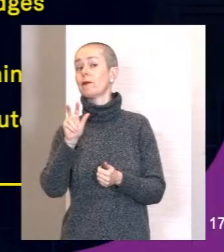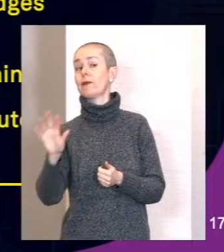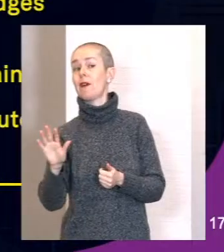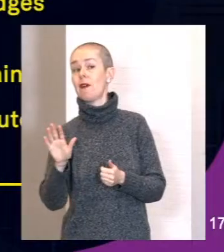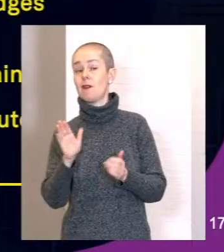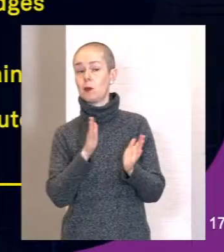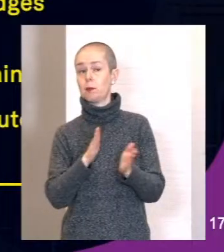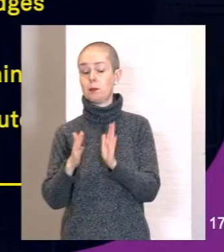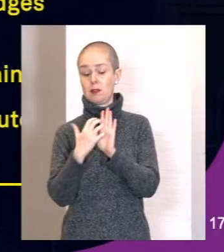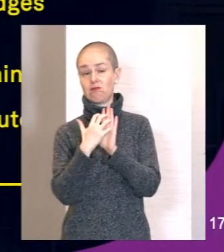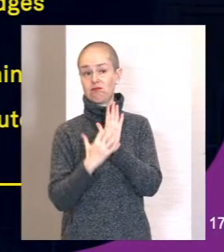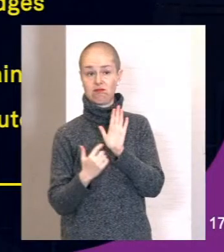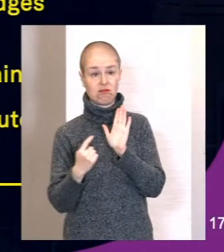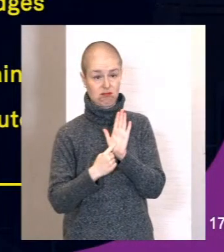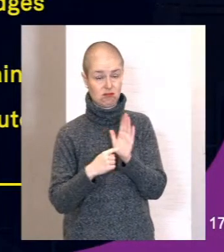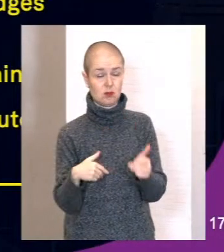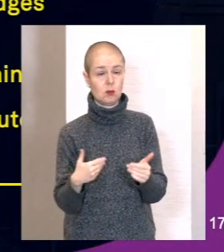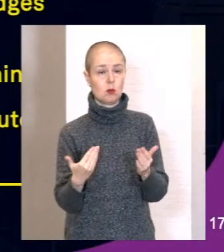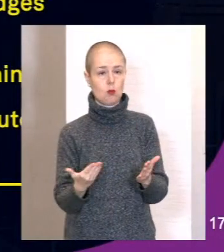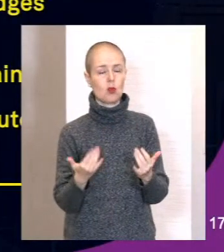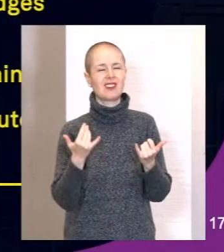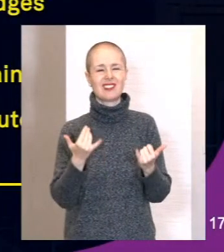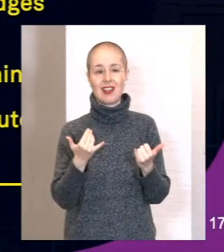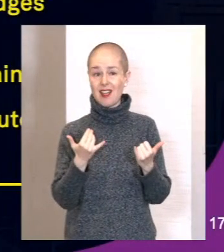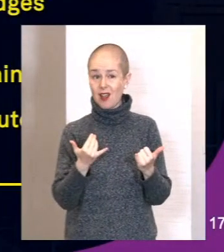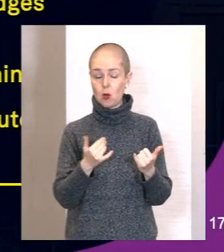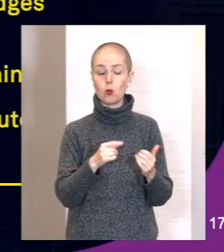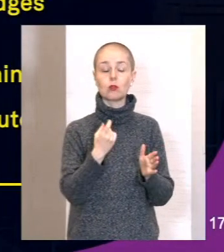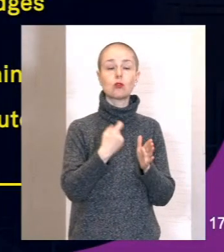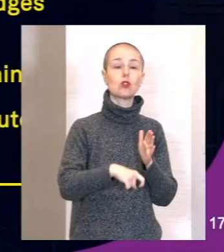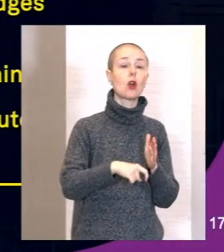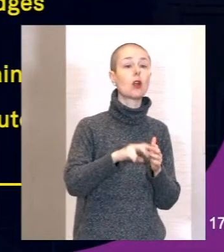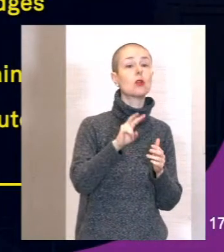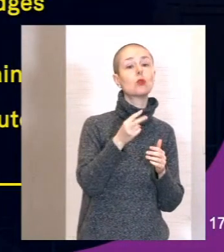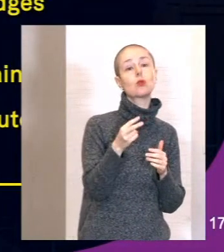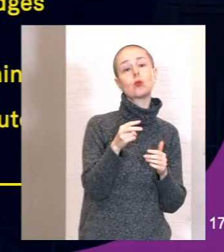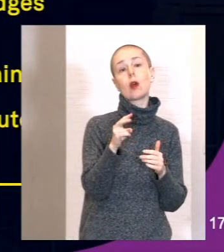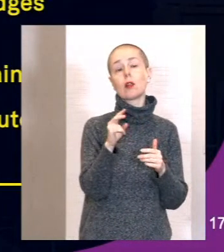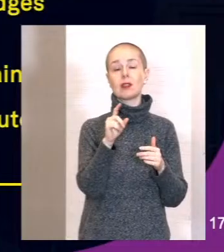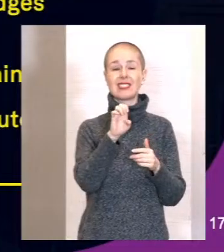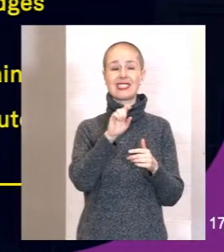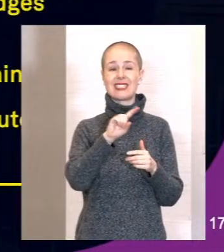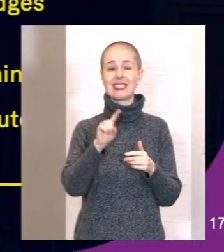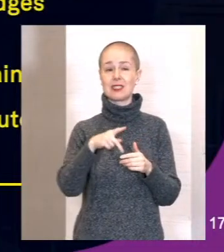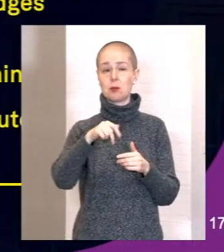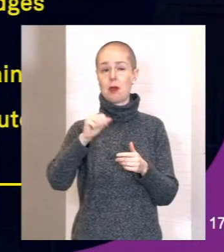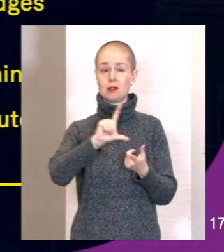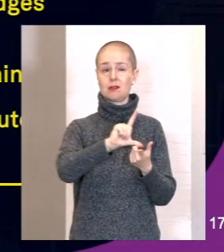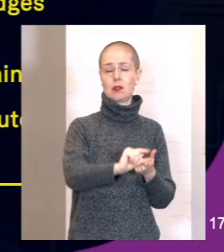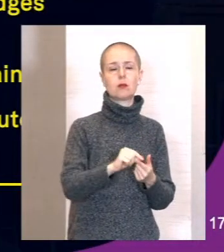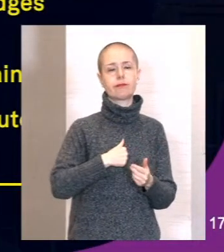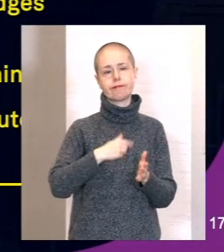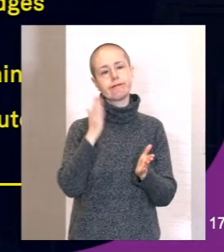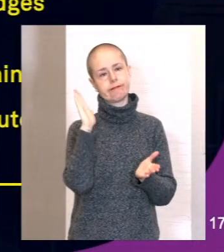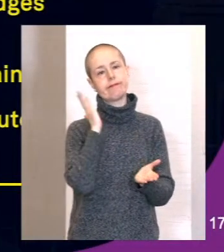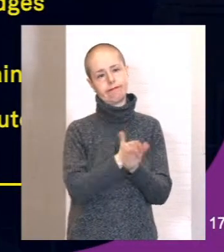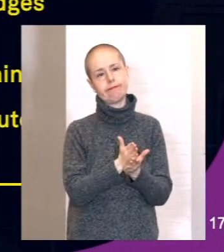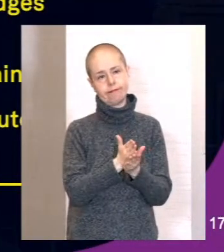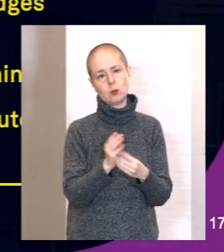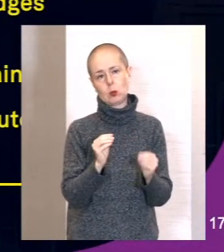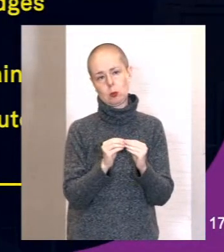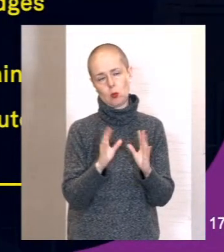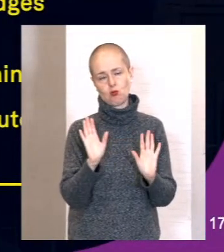capital plan proposes phasing out the current $2 Easy Pass discount for autos and motorcycles offered during